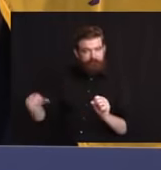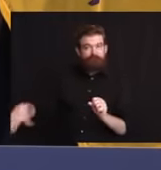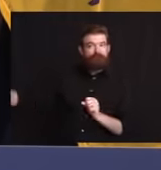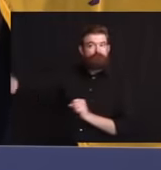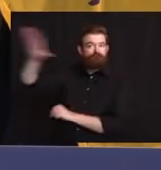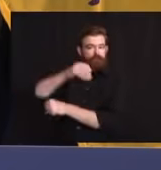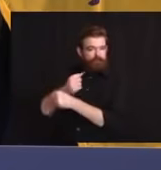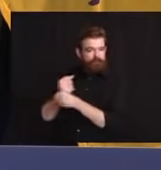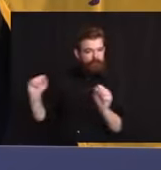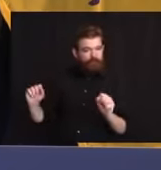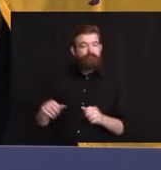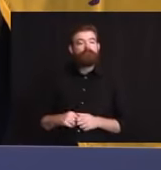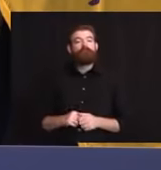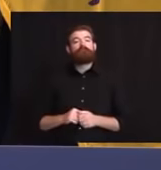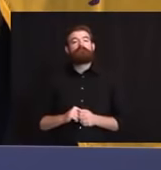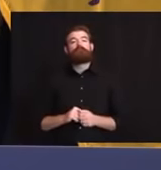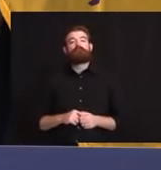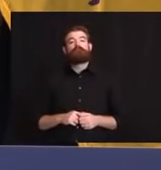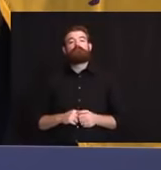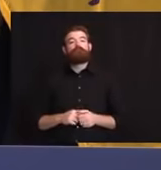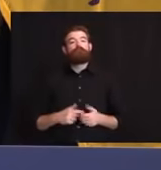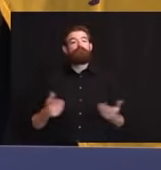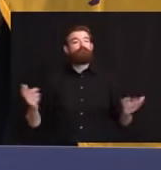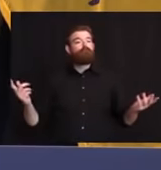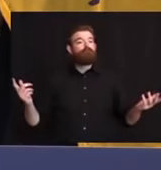meteorologically, so that's a good thing.